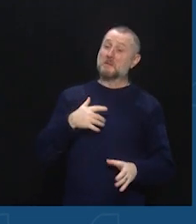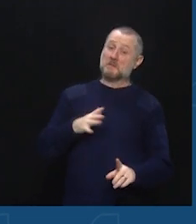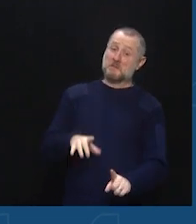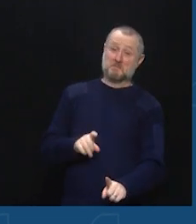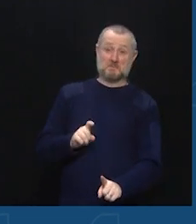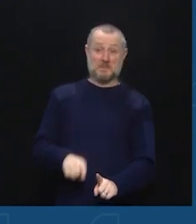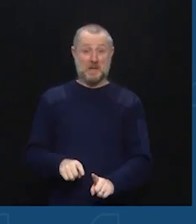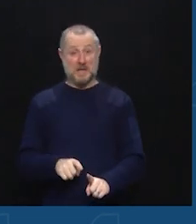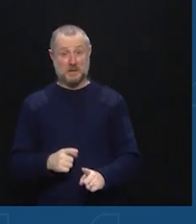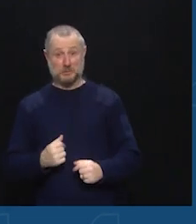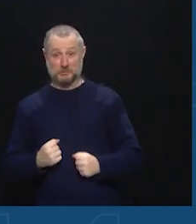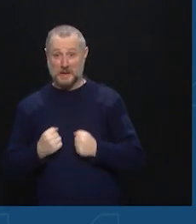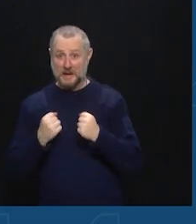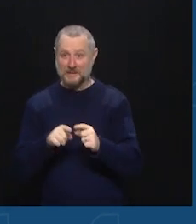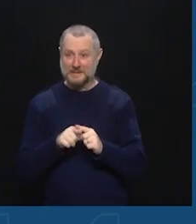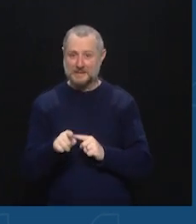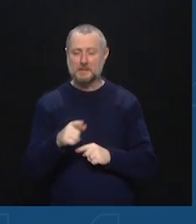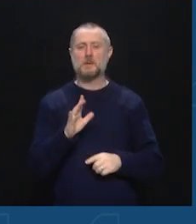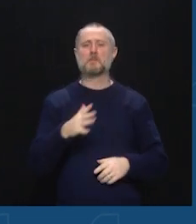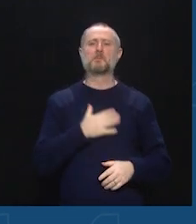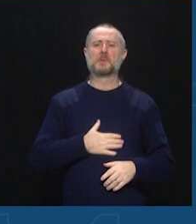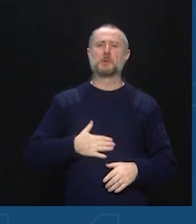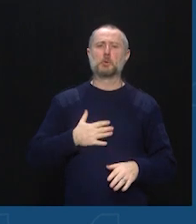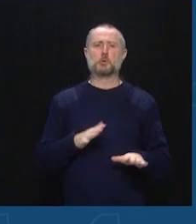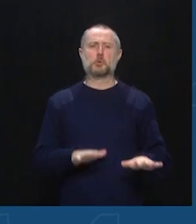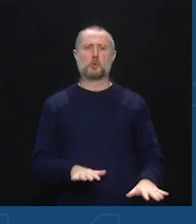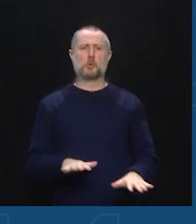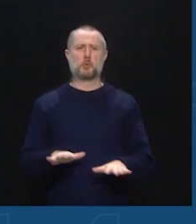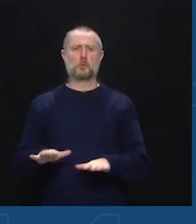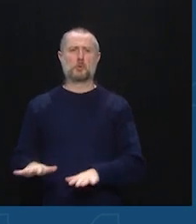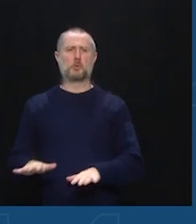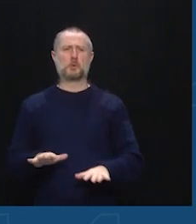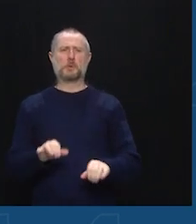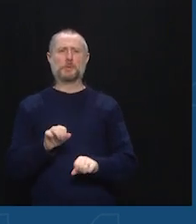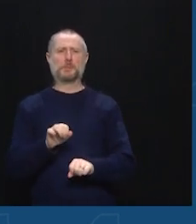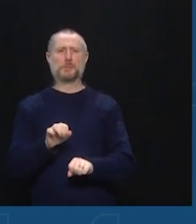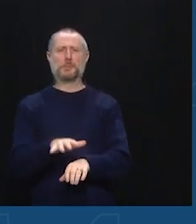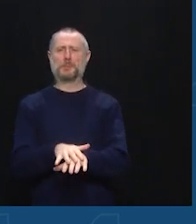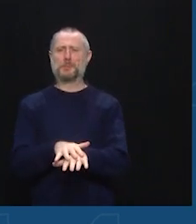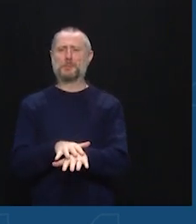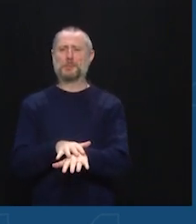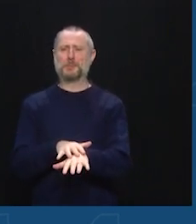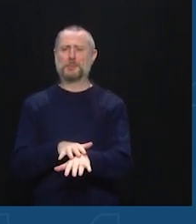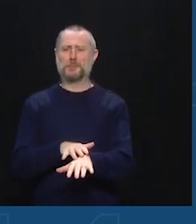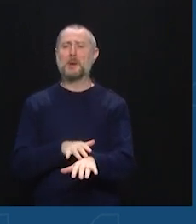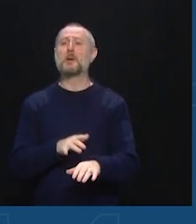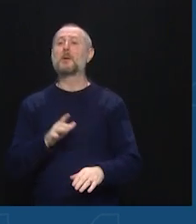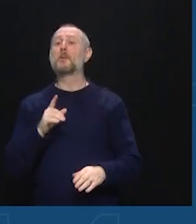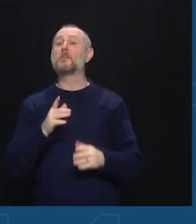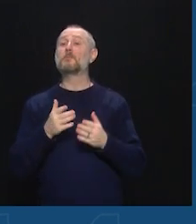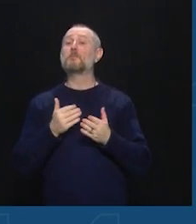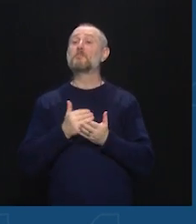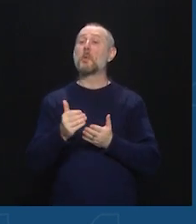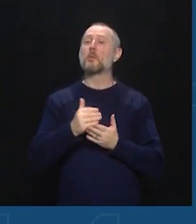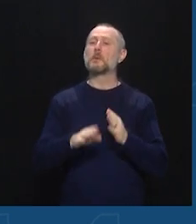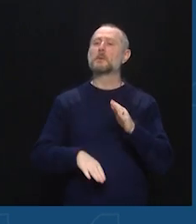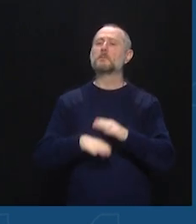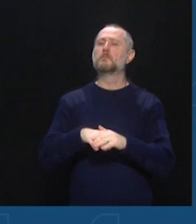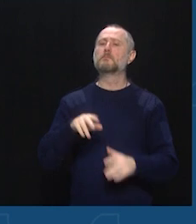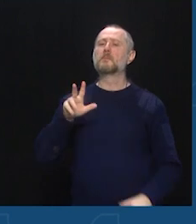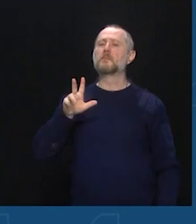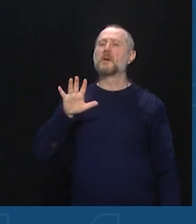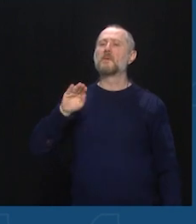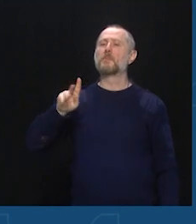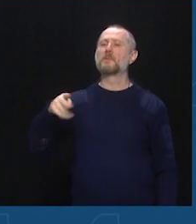drive slowly and recognize that plow trucks only go about 35 miles an hour. And in front of them